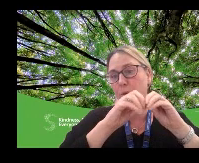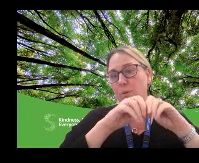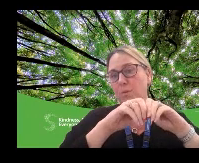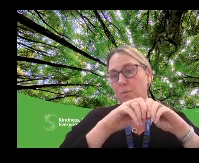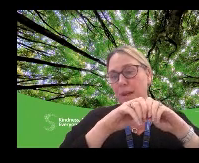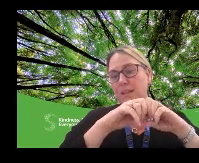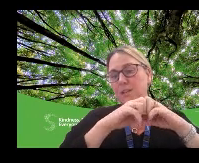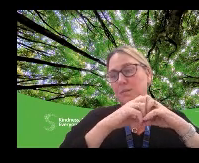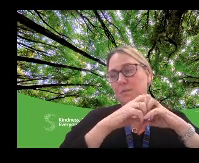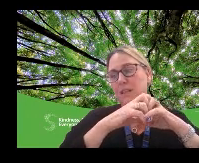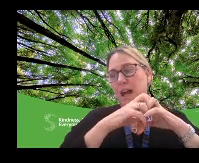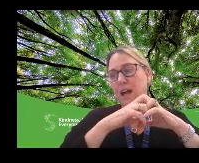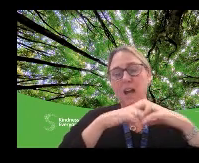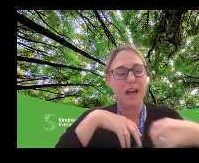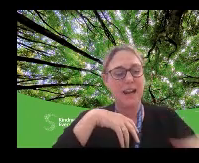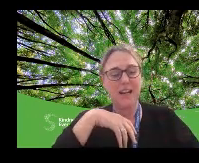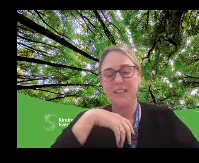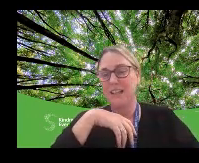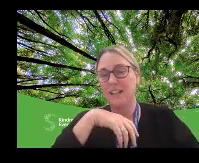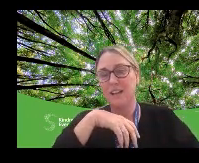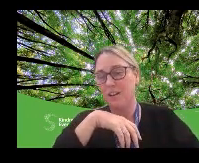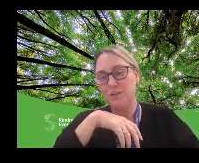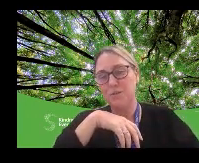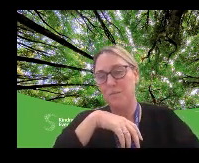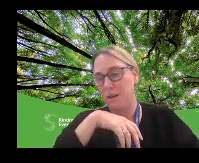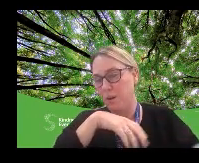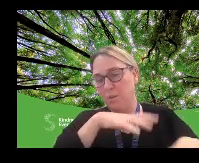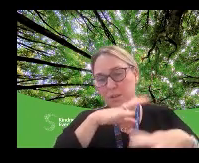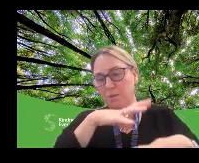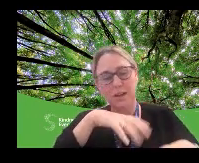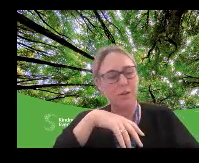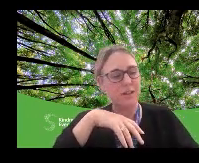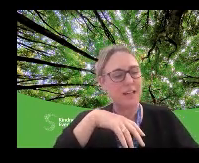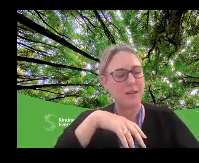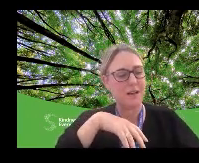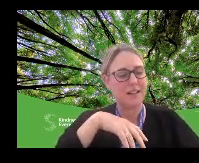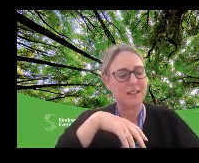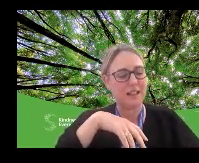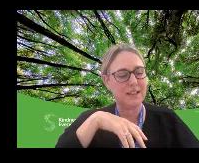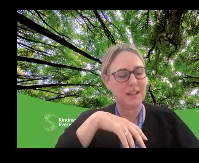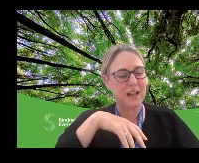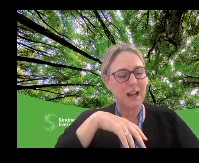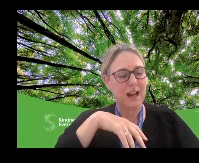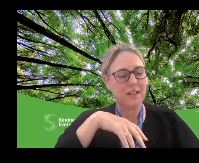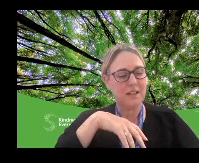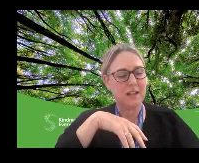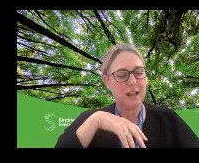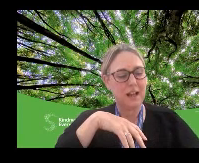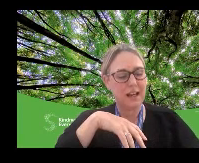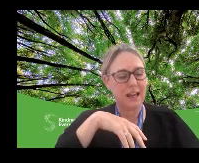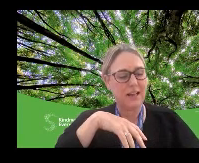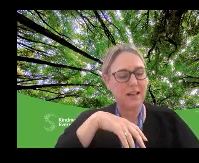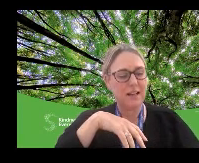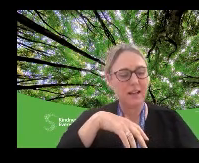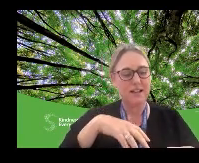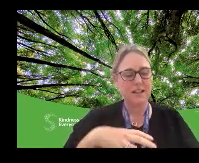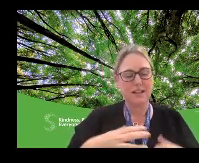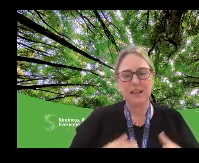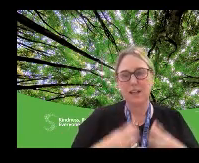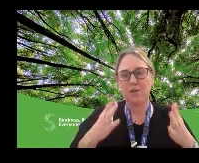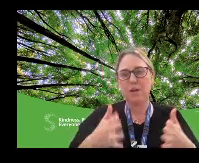neurodivergent support mechanisms that an LSA in the classroom may well be doing on a daily basis. And